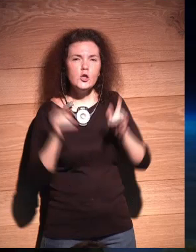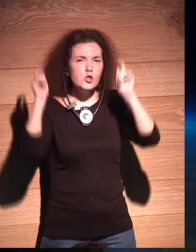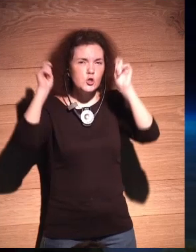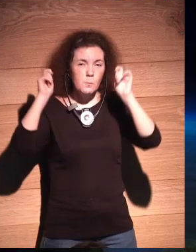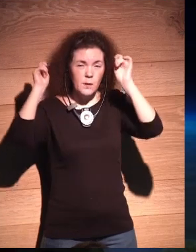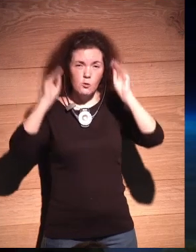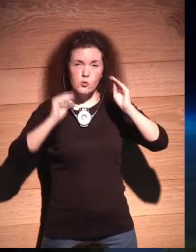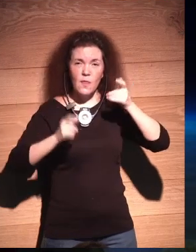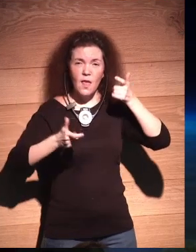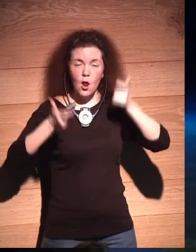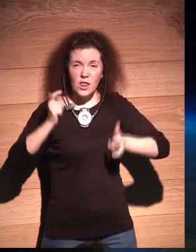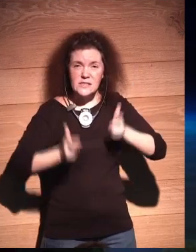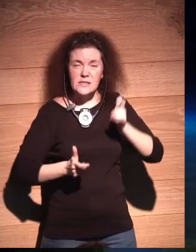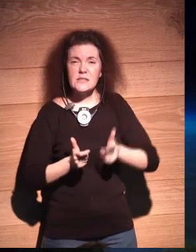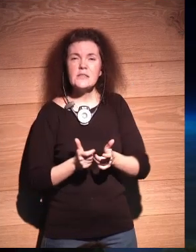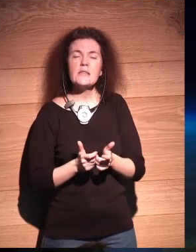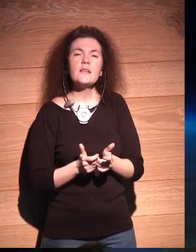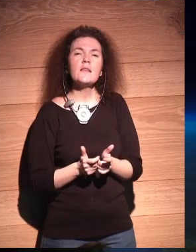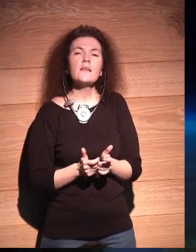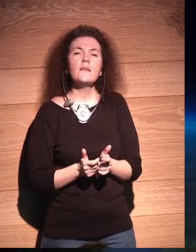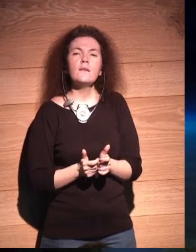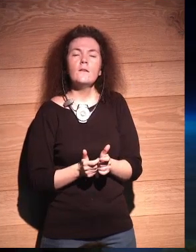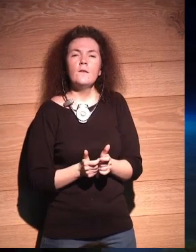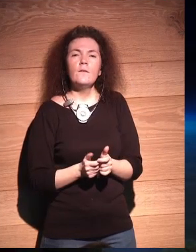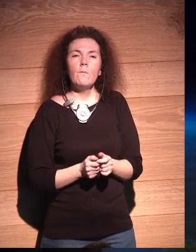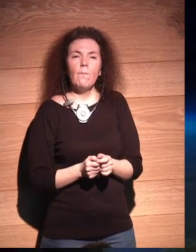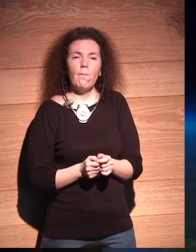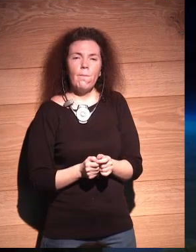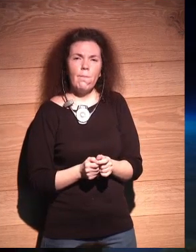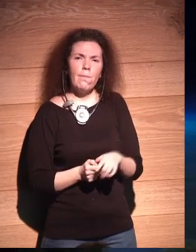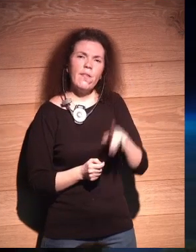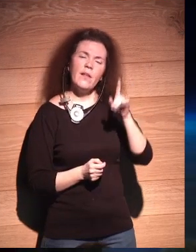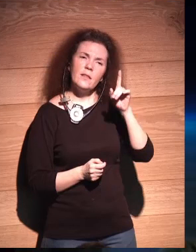this space. Whoops! And there would be